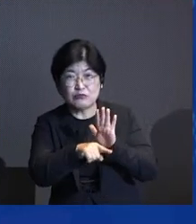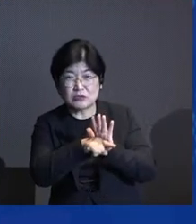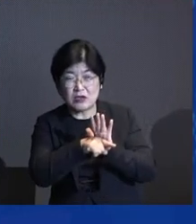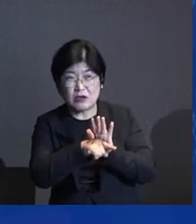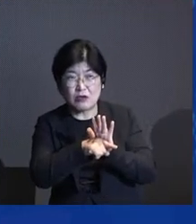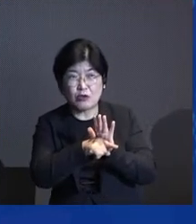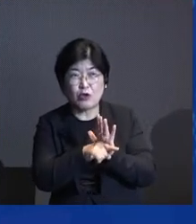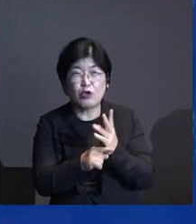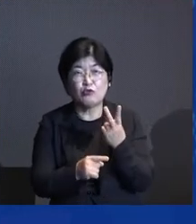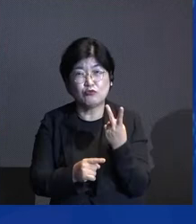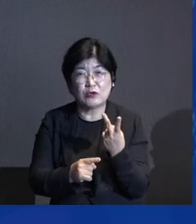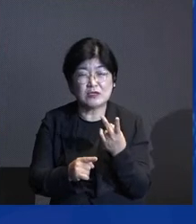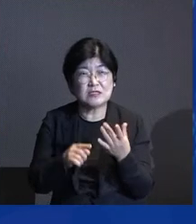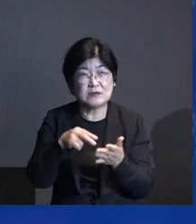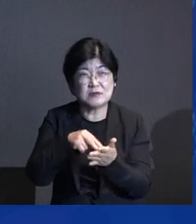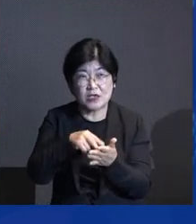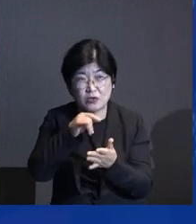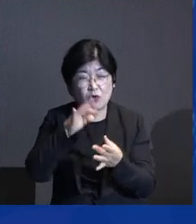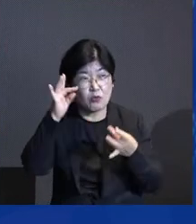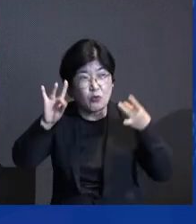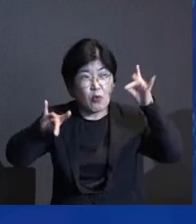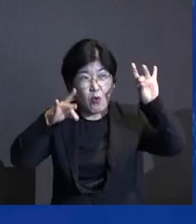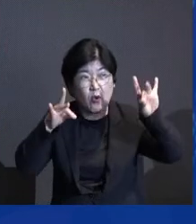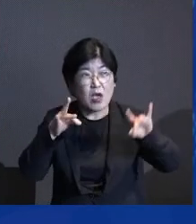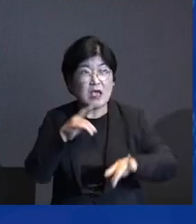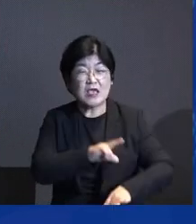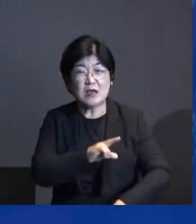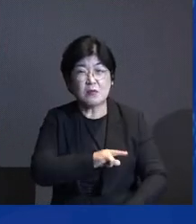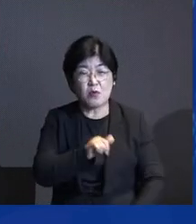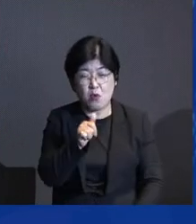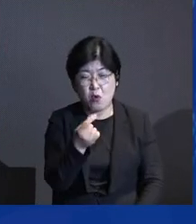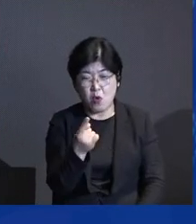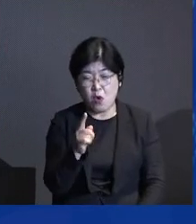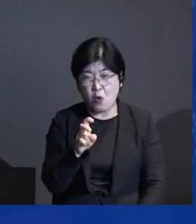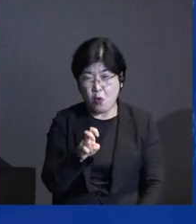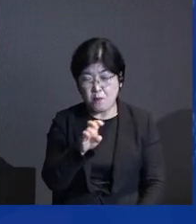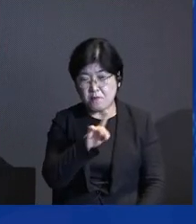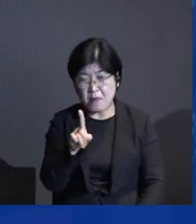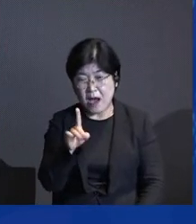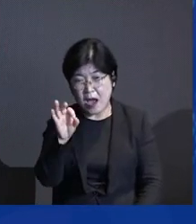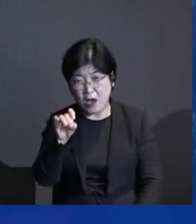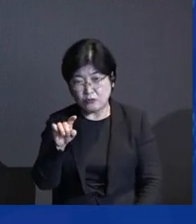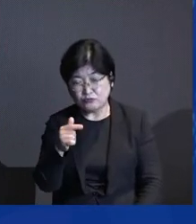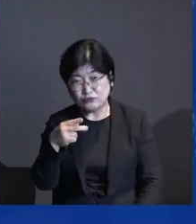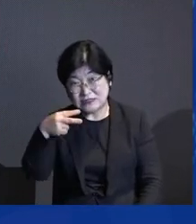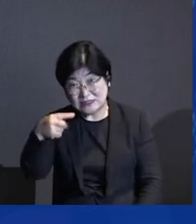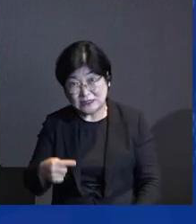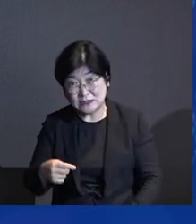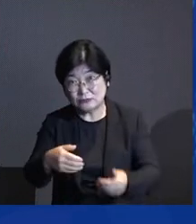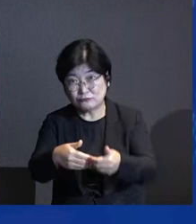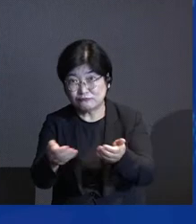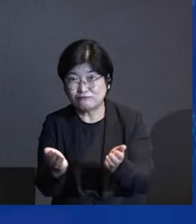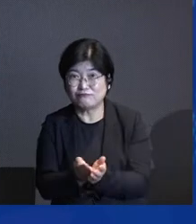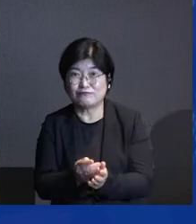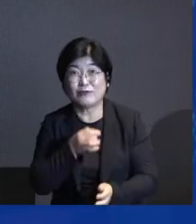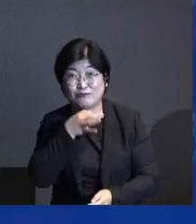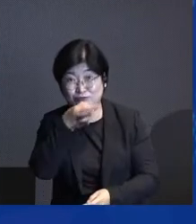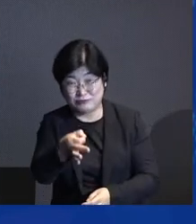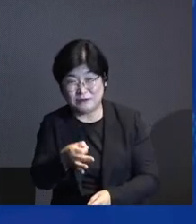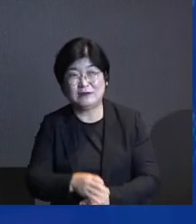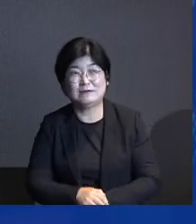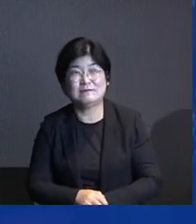we call homebound group, aging adults. In this picture, show that there are